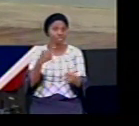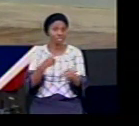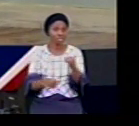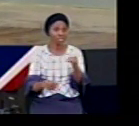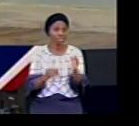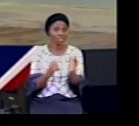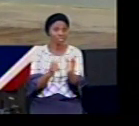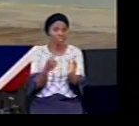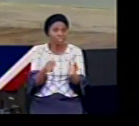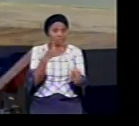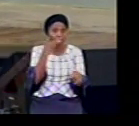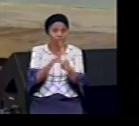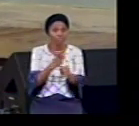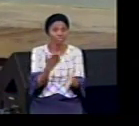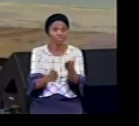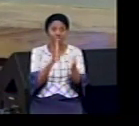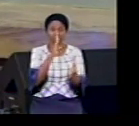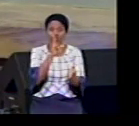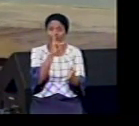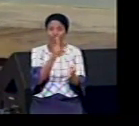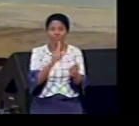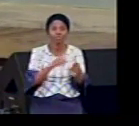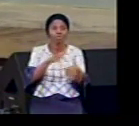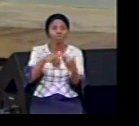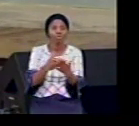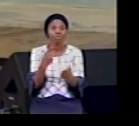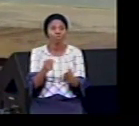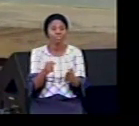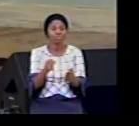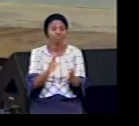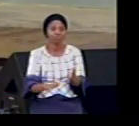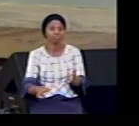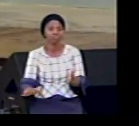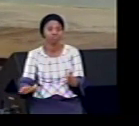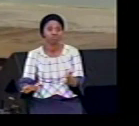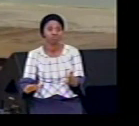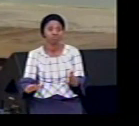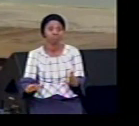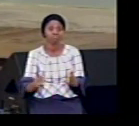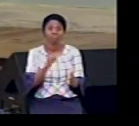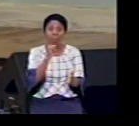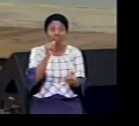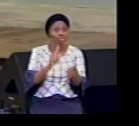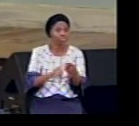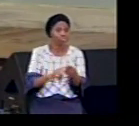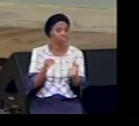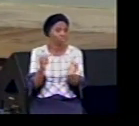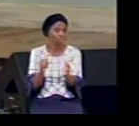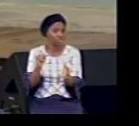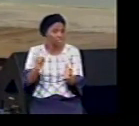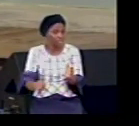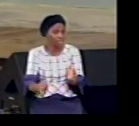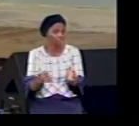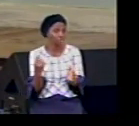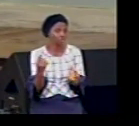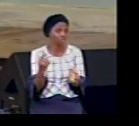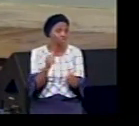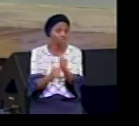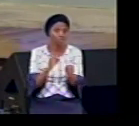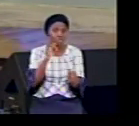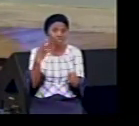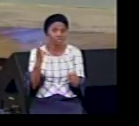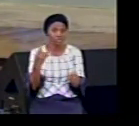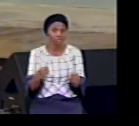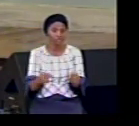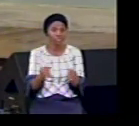end the promise might be sure to all the seed, not to that only which